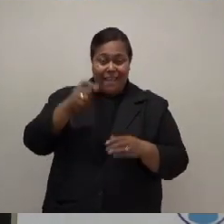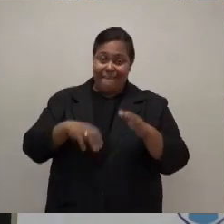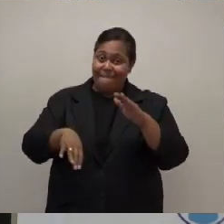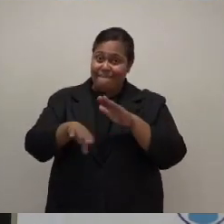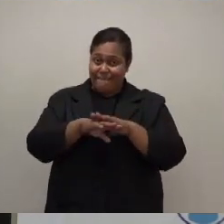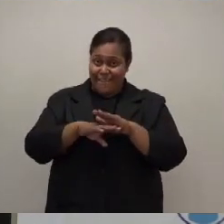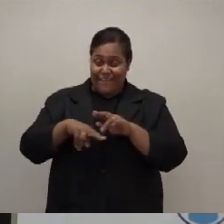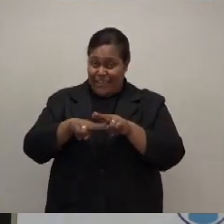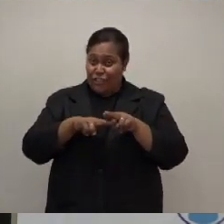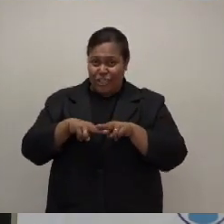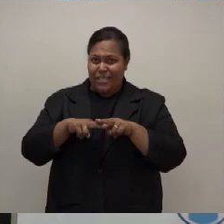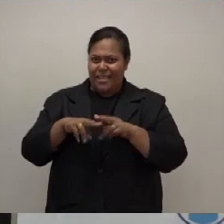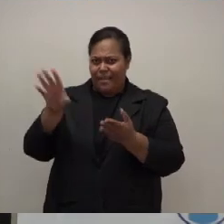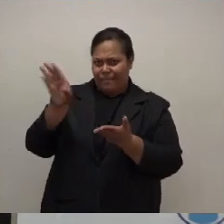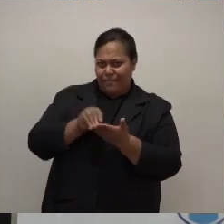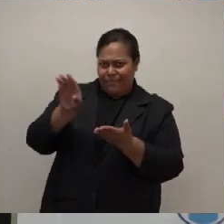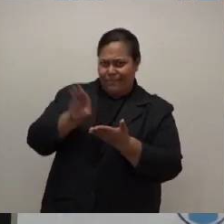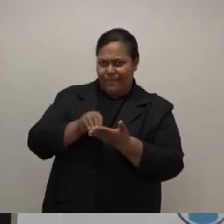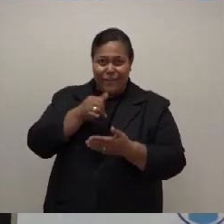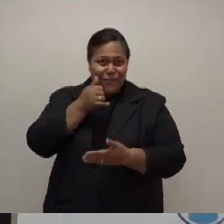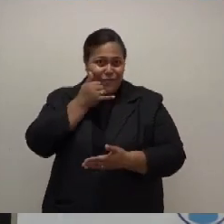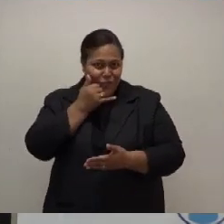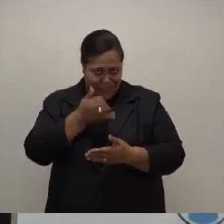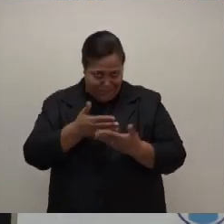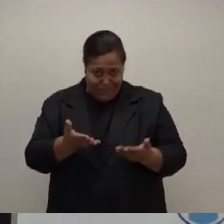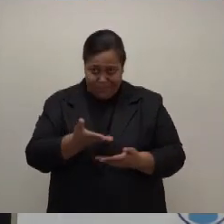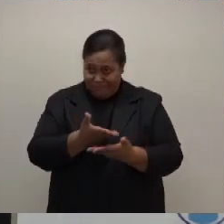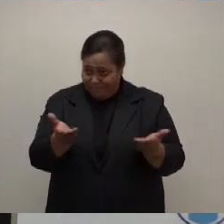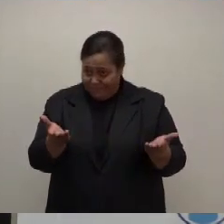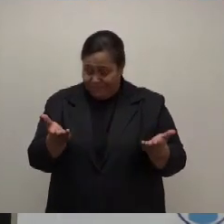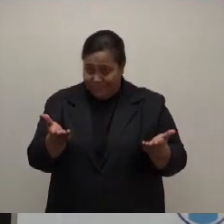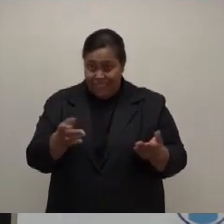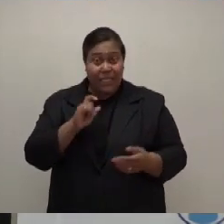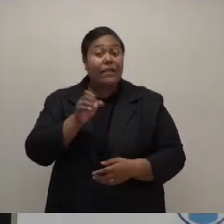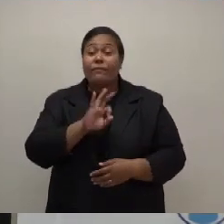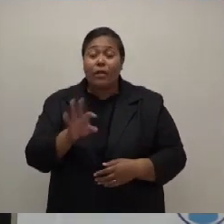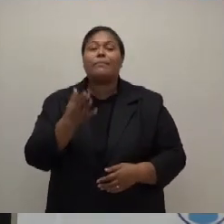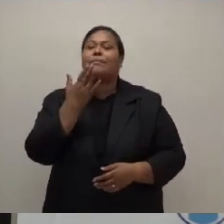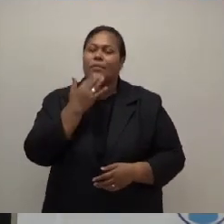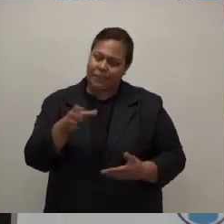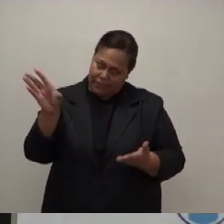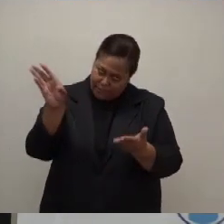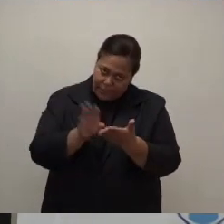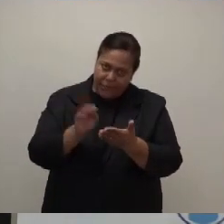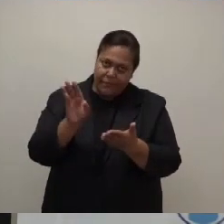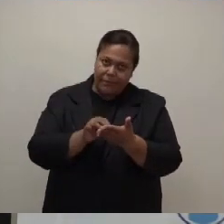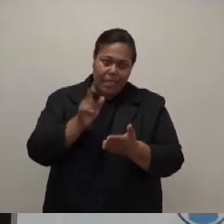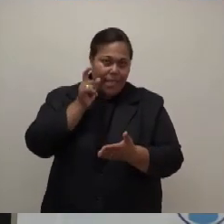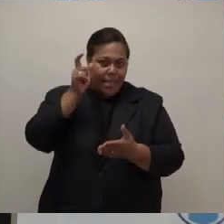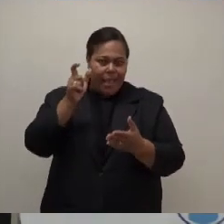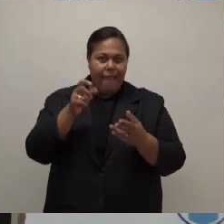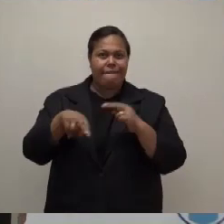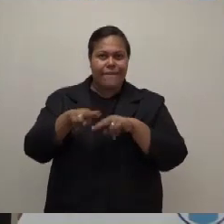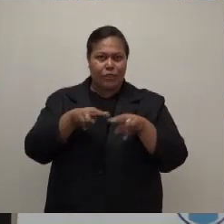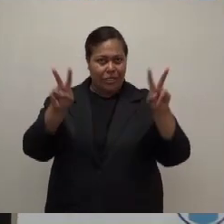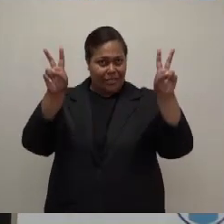careFIJI app downloaded onto your phone. If not, download it now. Help